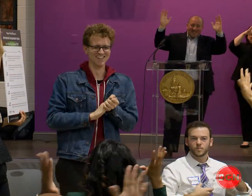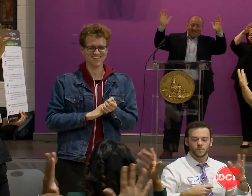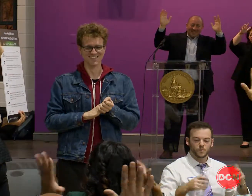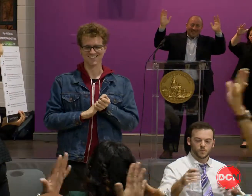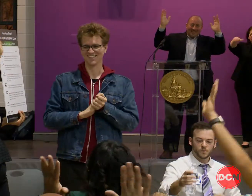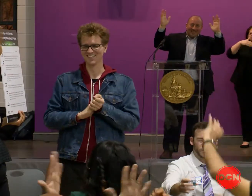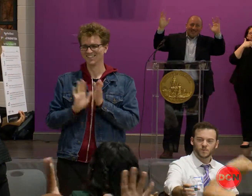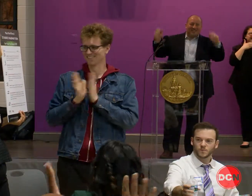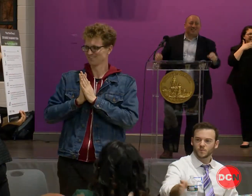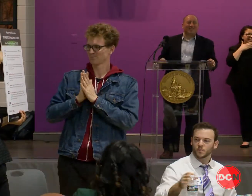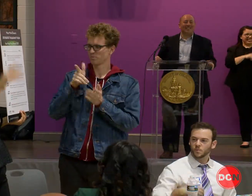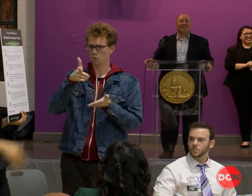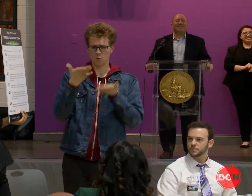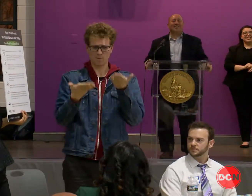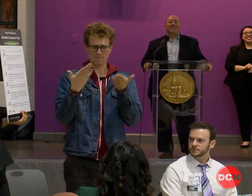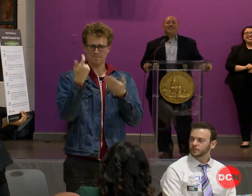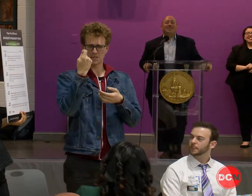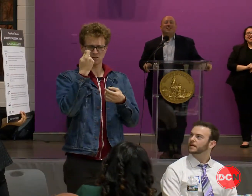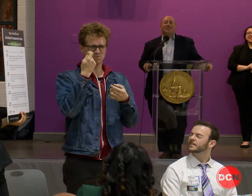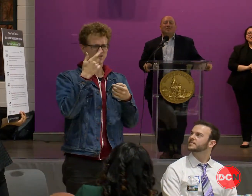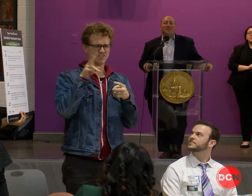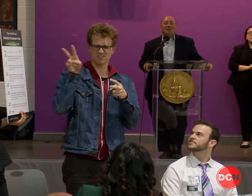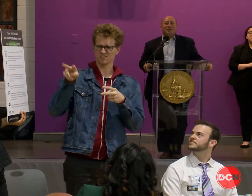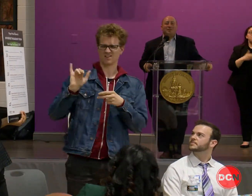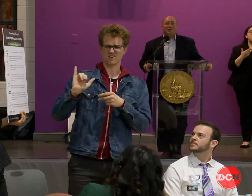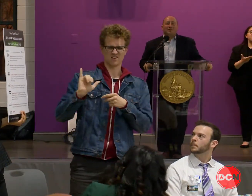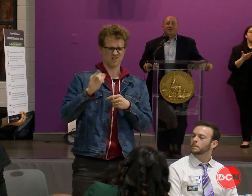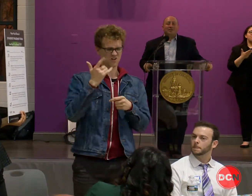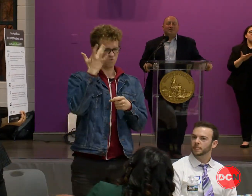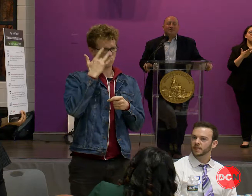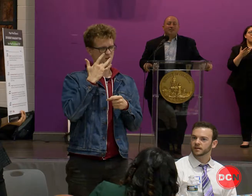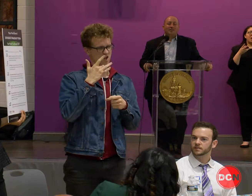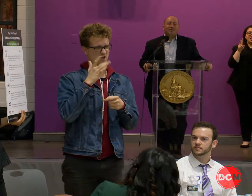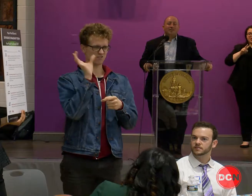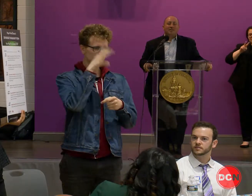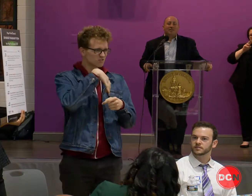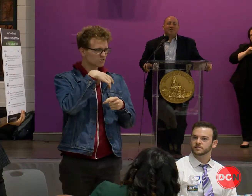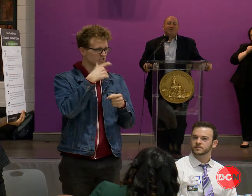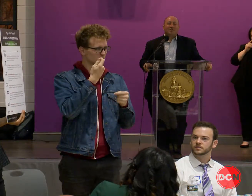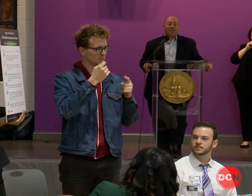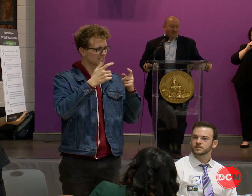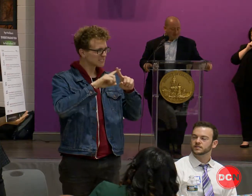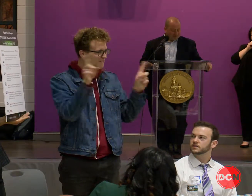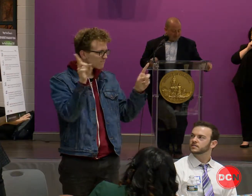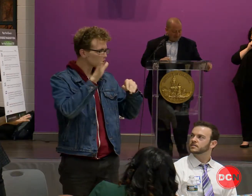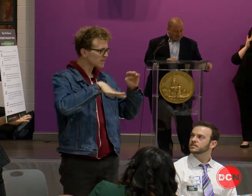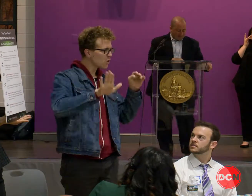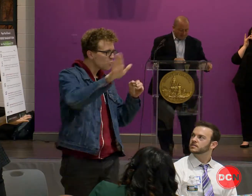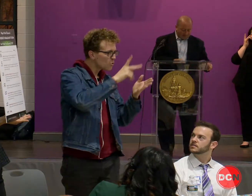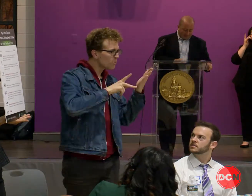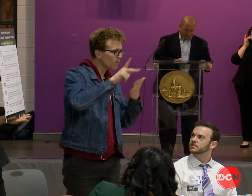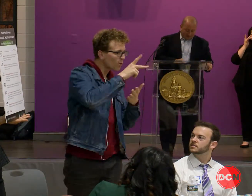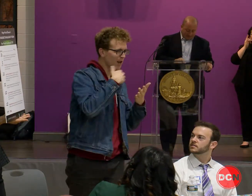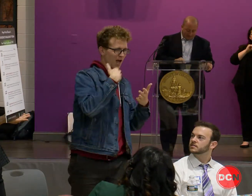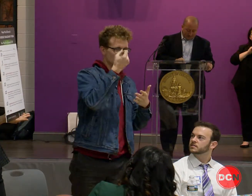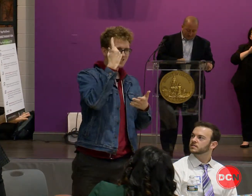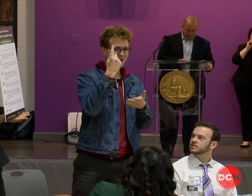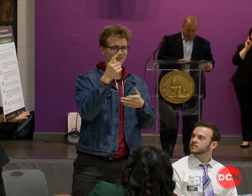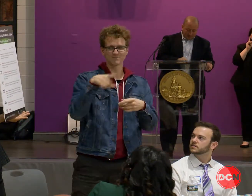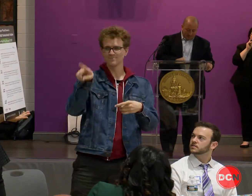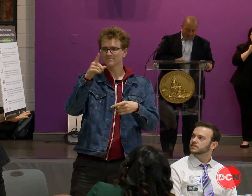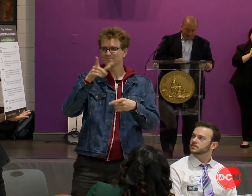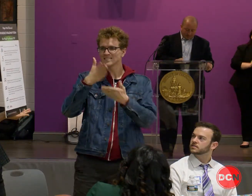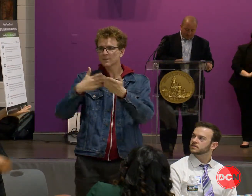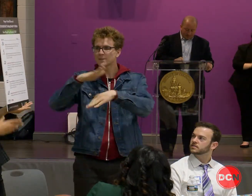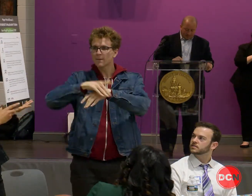Thank you, thank you. So you're probably looking at our numbers and wondering why do we have such low numbers